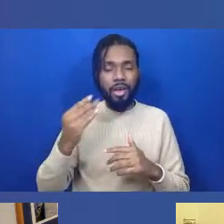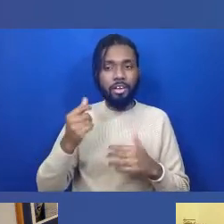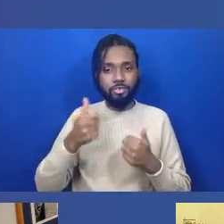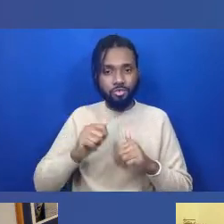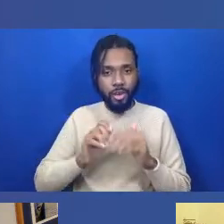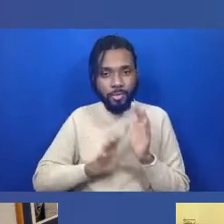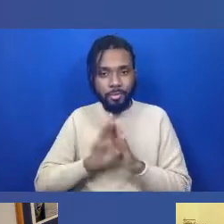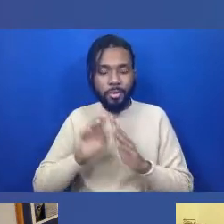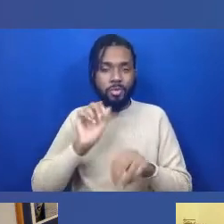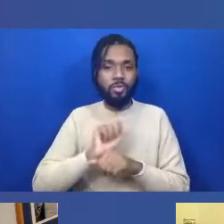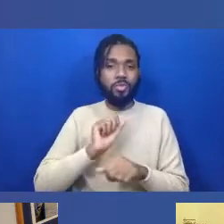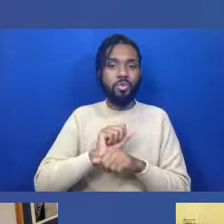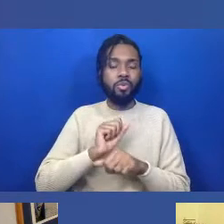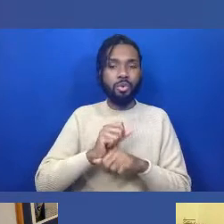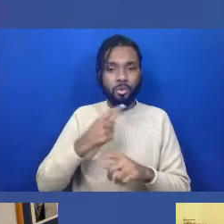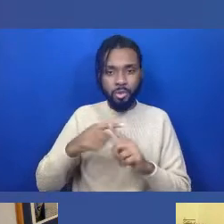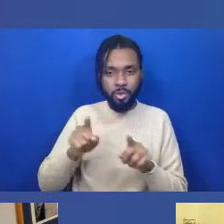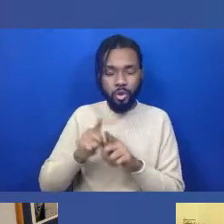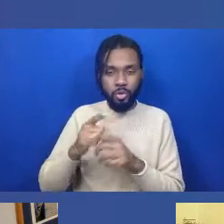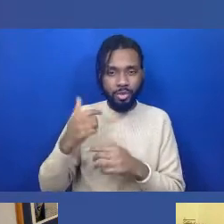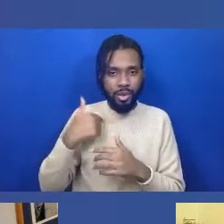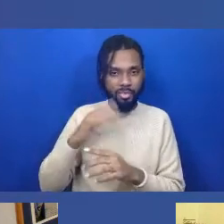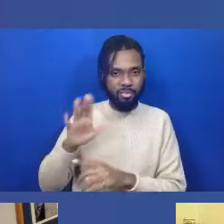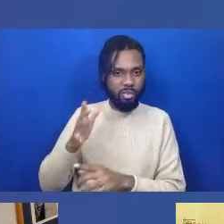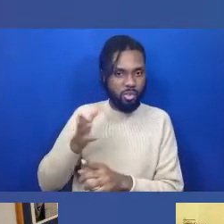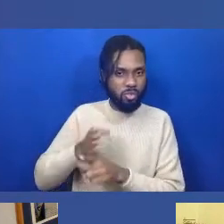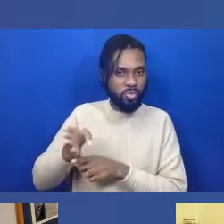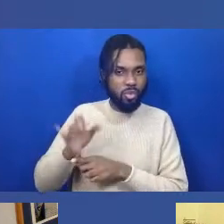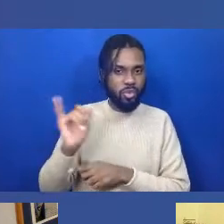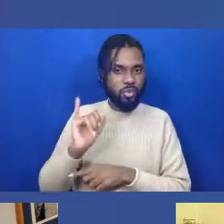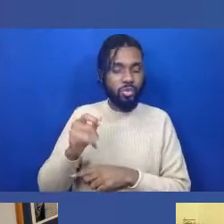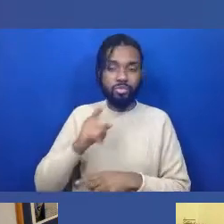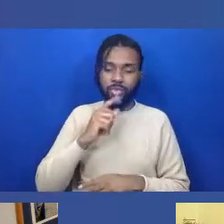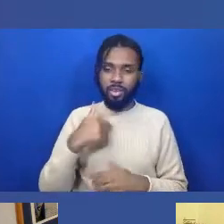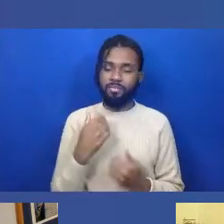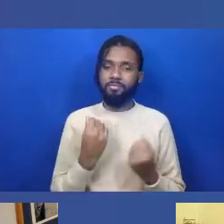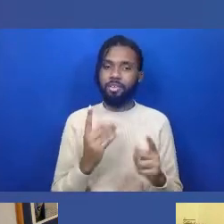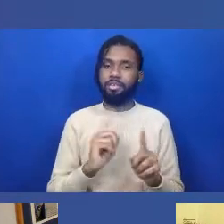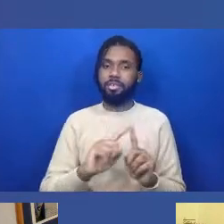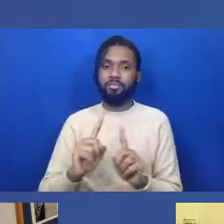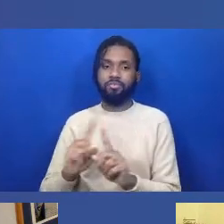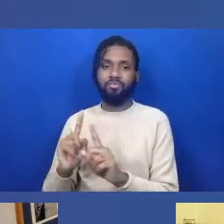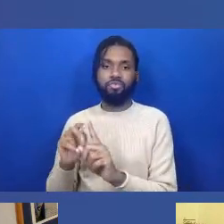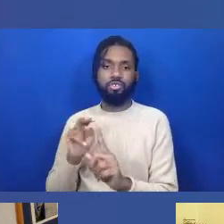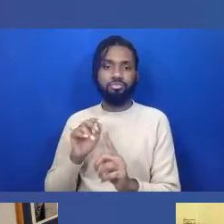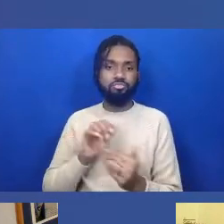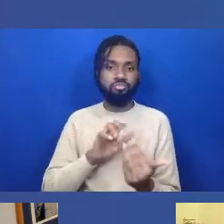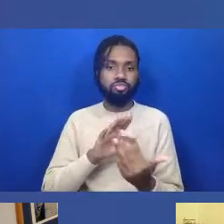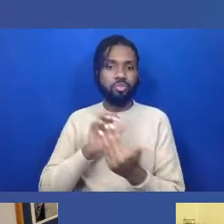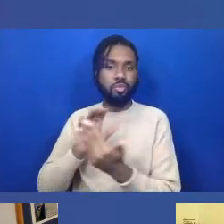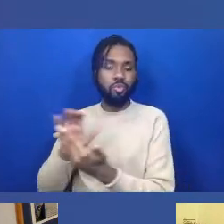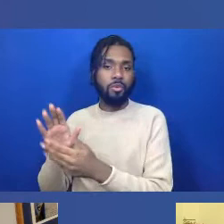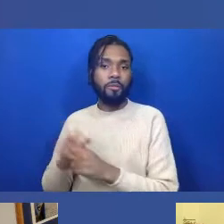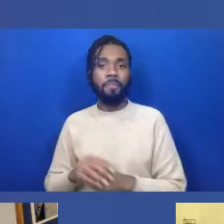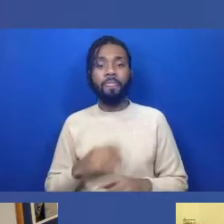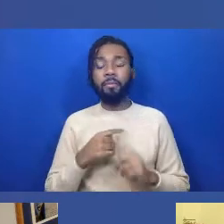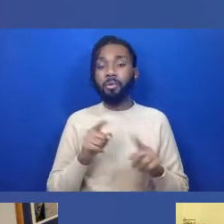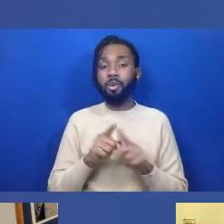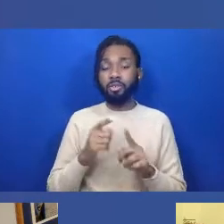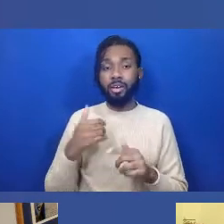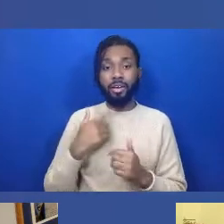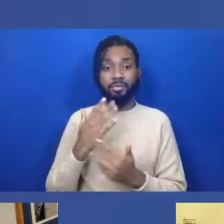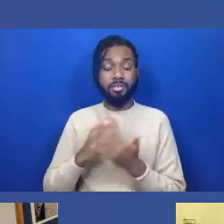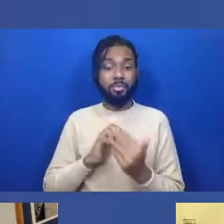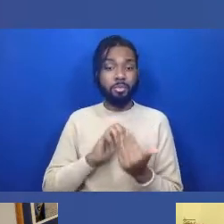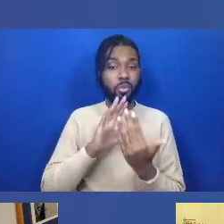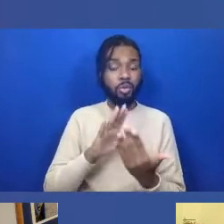body of work and a practice and a career, you know? So there's many different ways to do it. And I also feel like there are also ways to pitch that don't feel quite